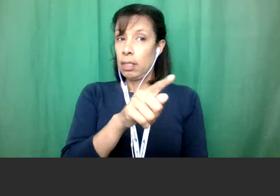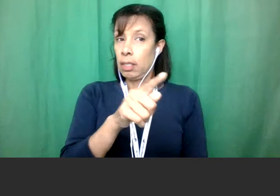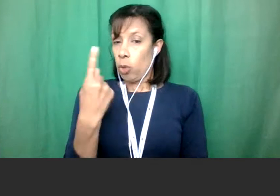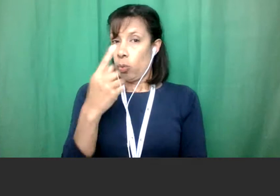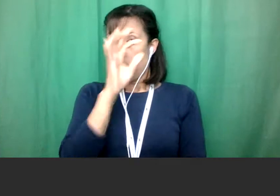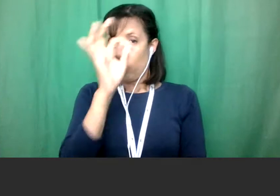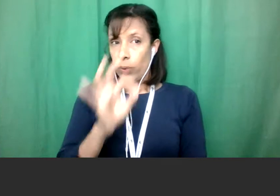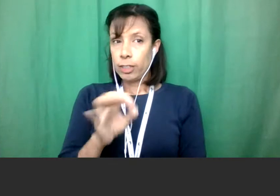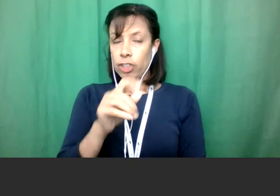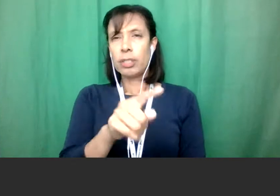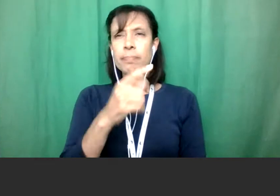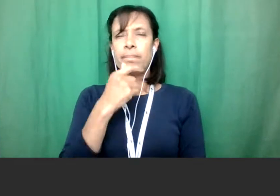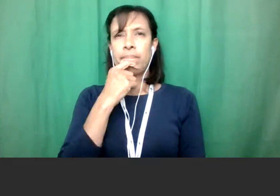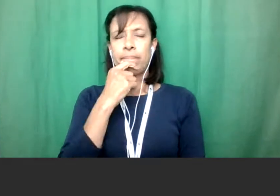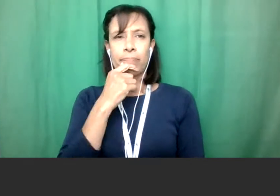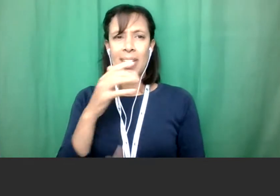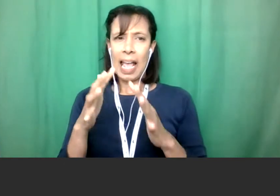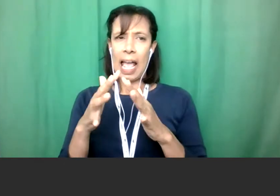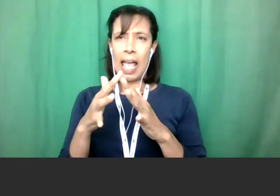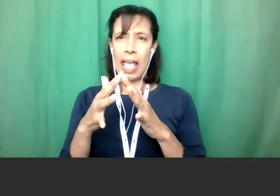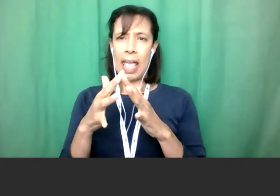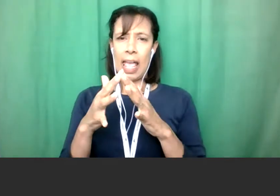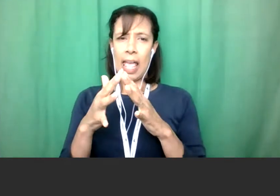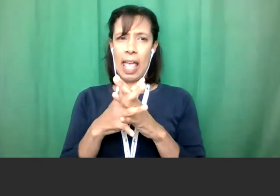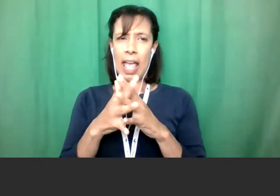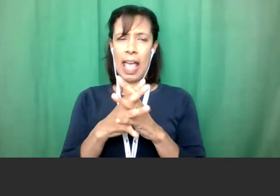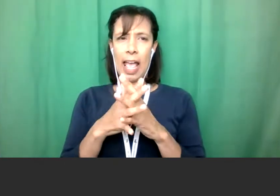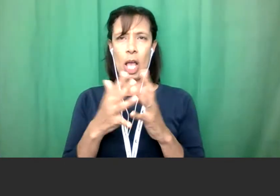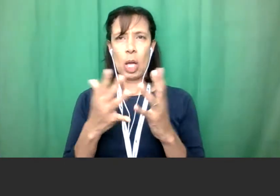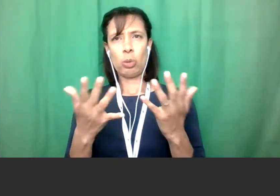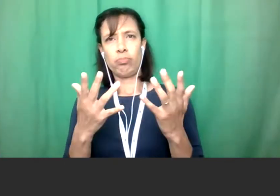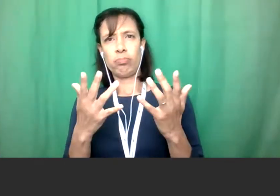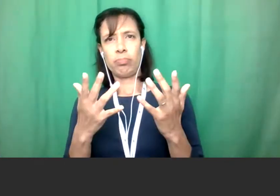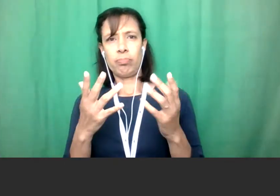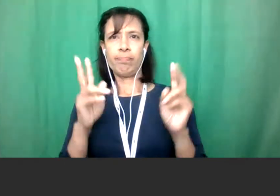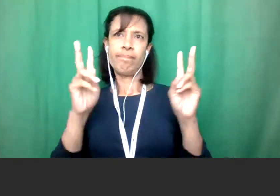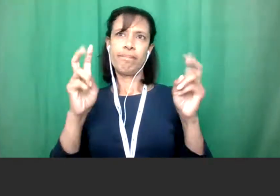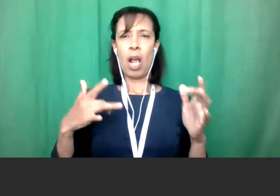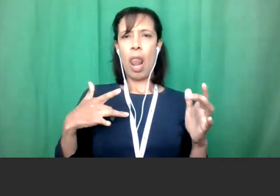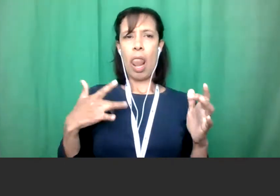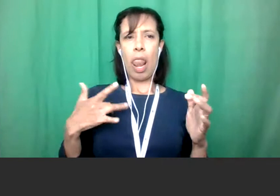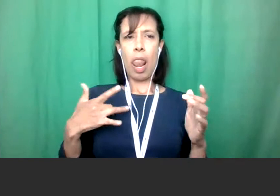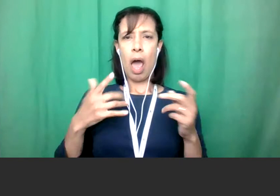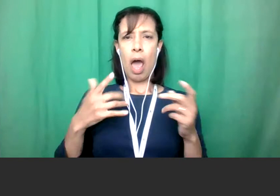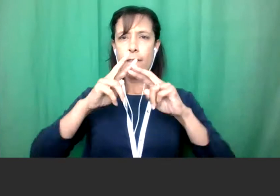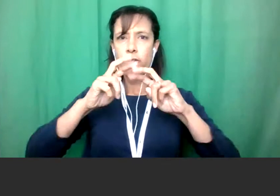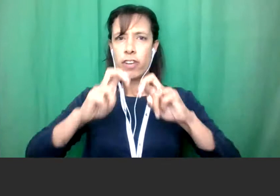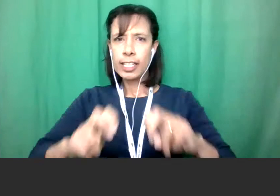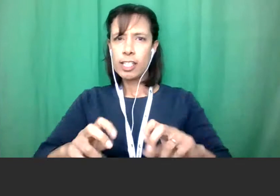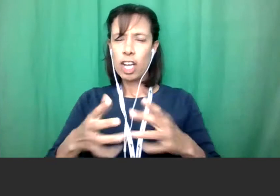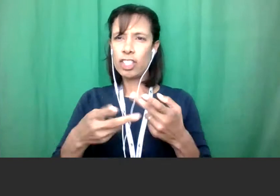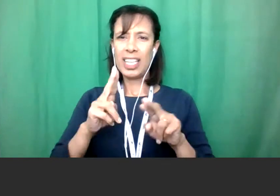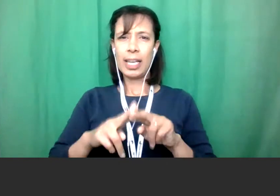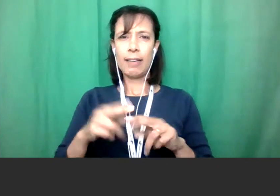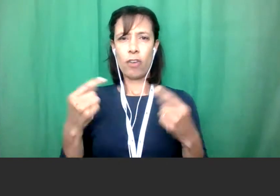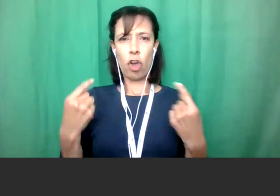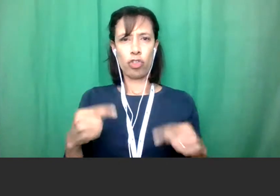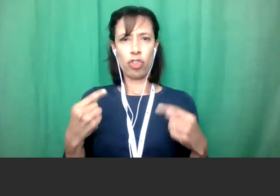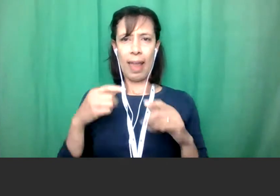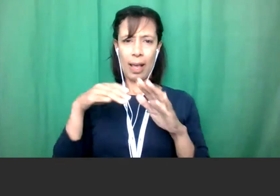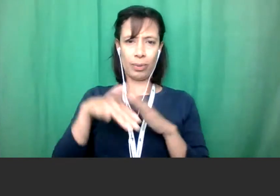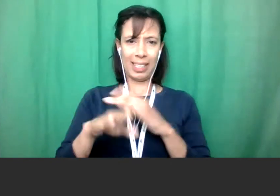challenge last year. We have all sorts of other mechanisms, such as Teams. So you could do